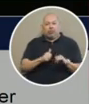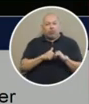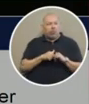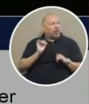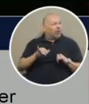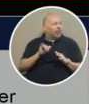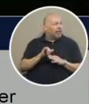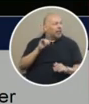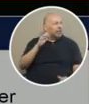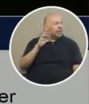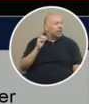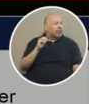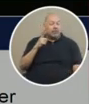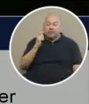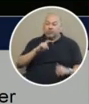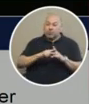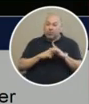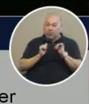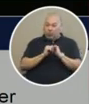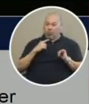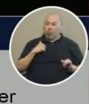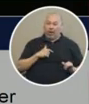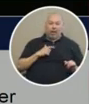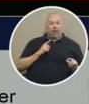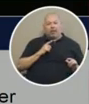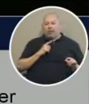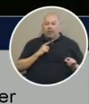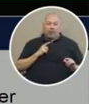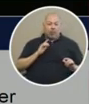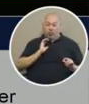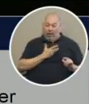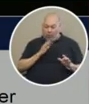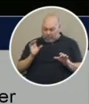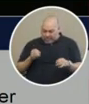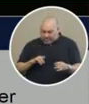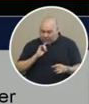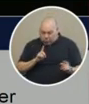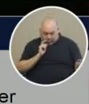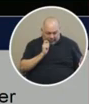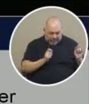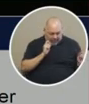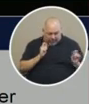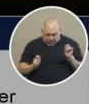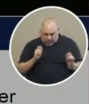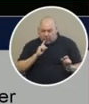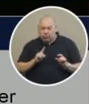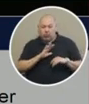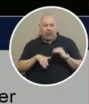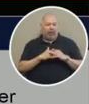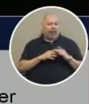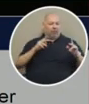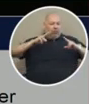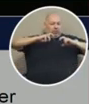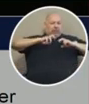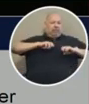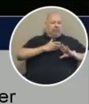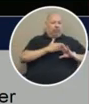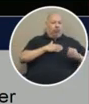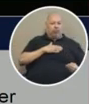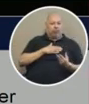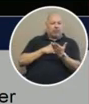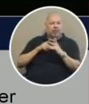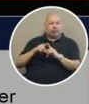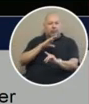those. Again, we're a data-driven organization. We want to make sure we've got all of the analysis done before we present anything